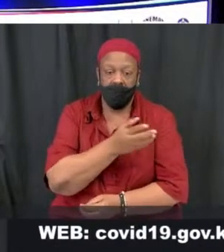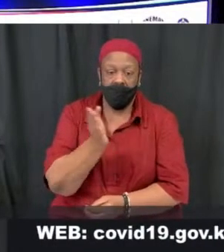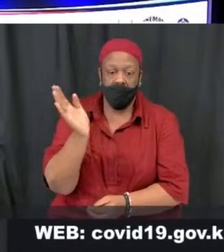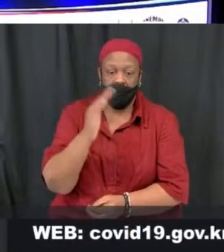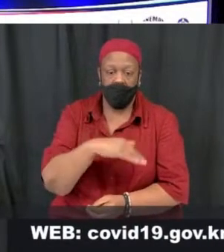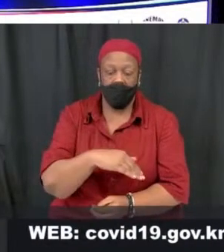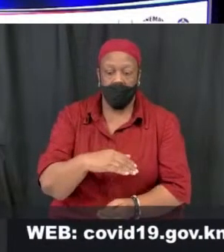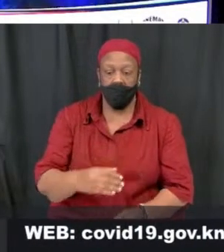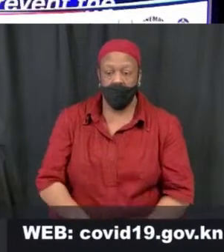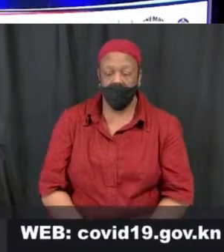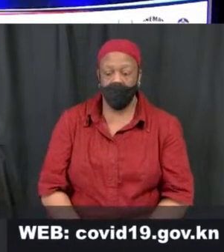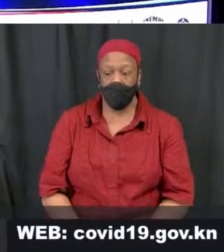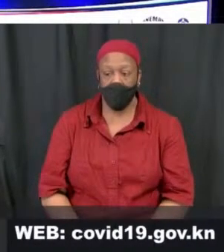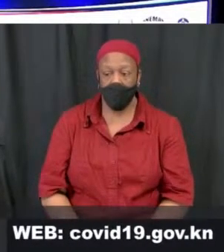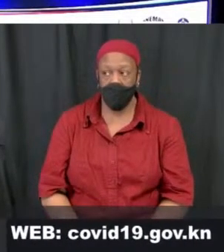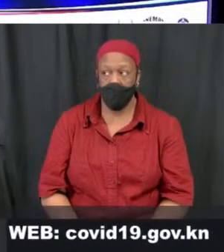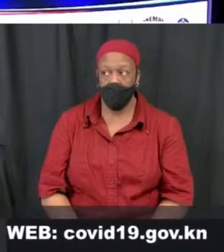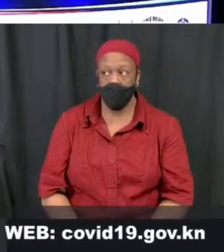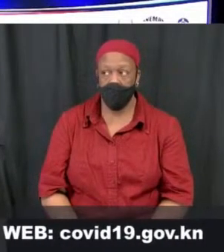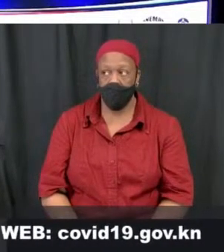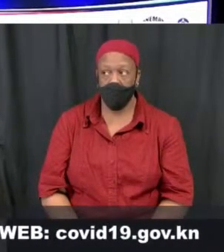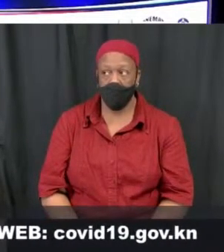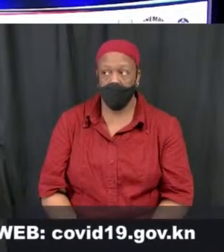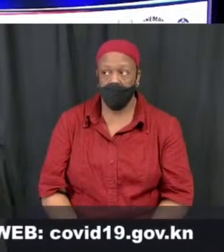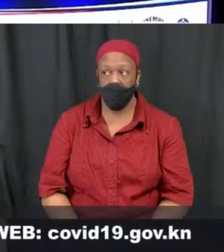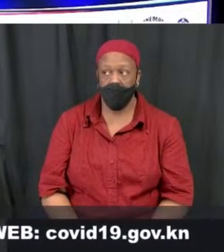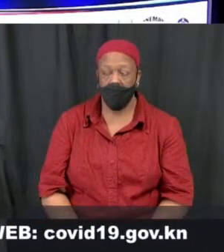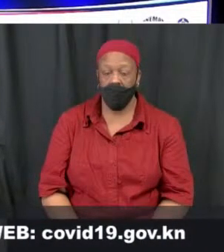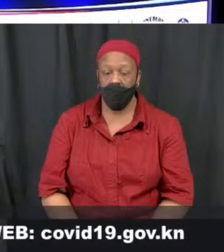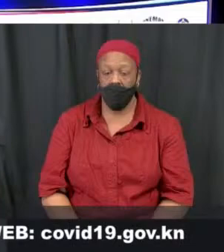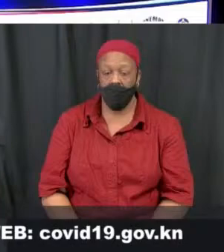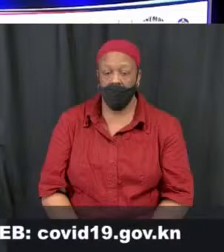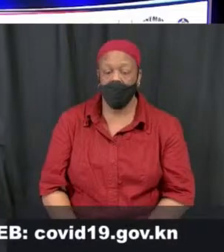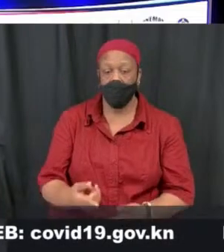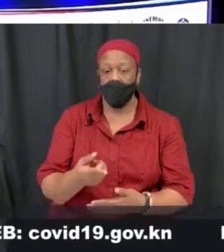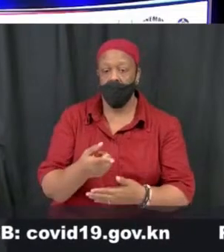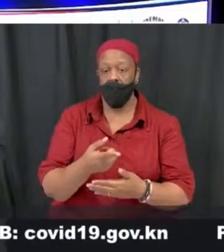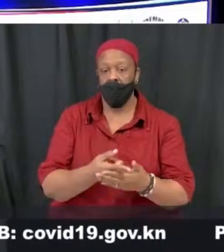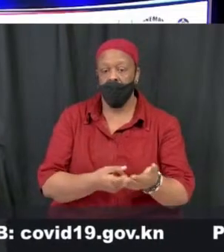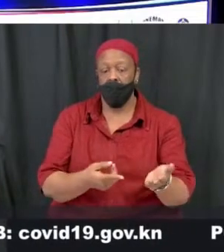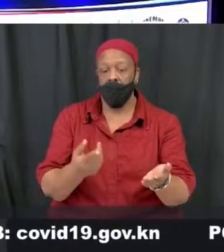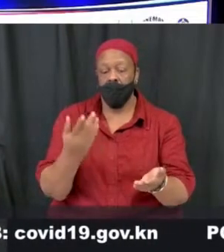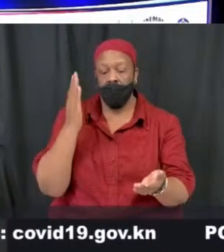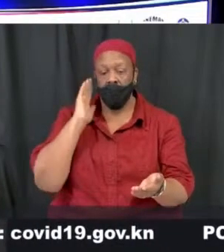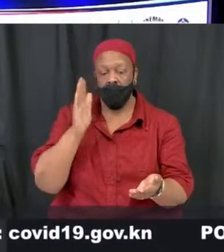the vaccines that are due to expire in a matter of weeks?